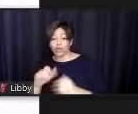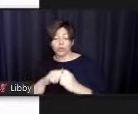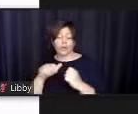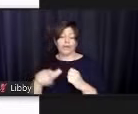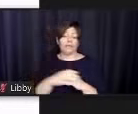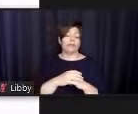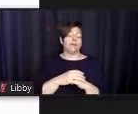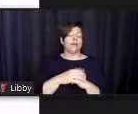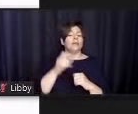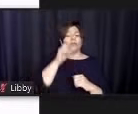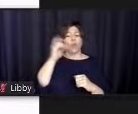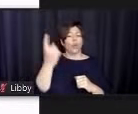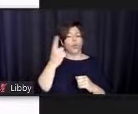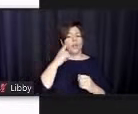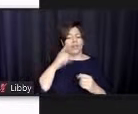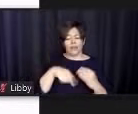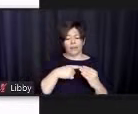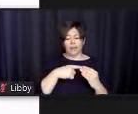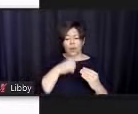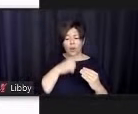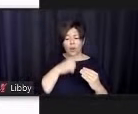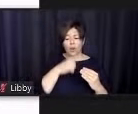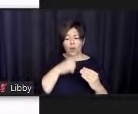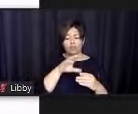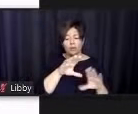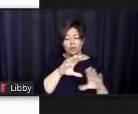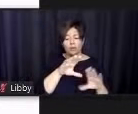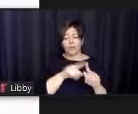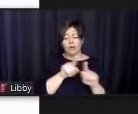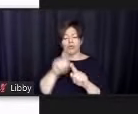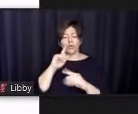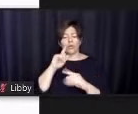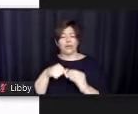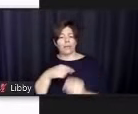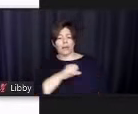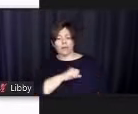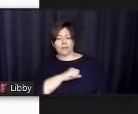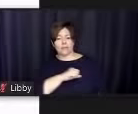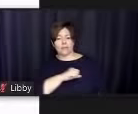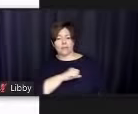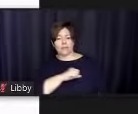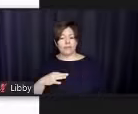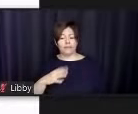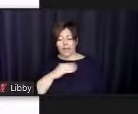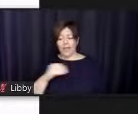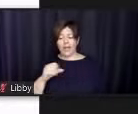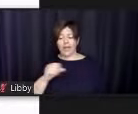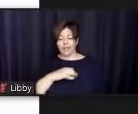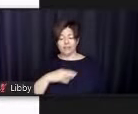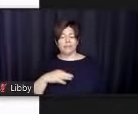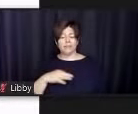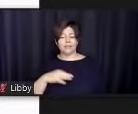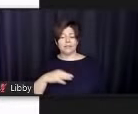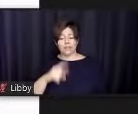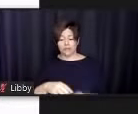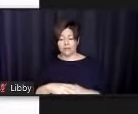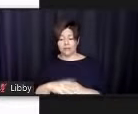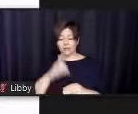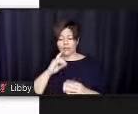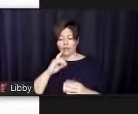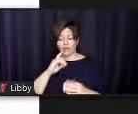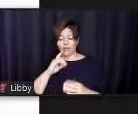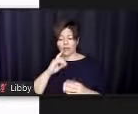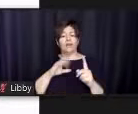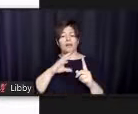the individuals with whom there might be in your classes, but also think broadly about the staff and the staffing needs that need to be addressed as a part of this. So keep